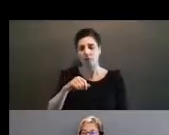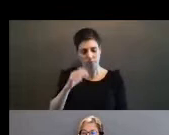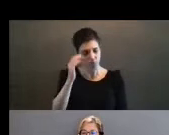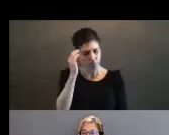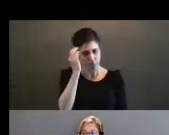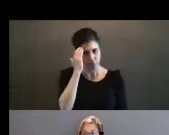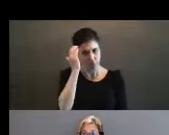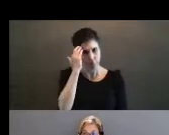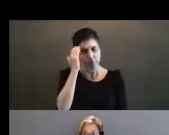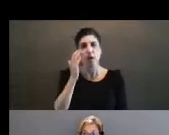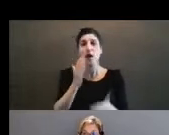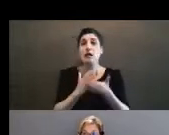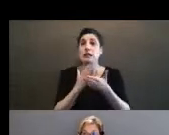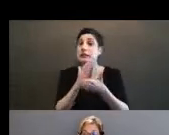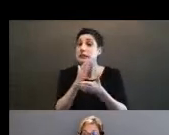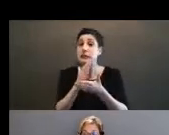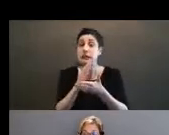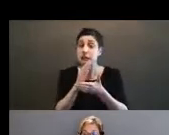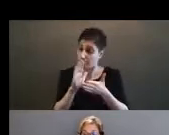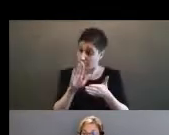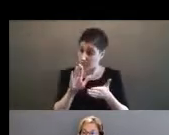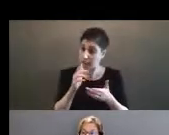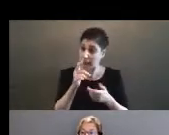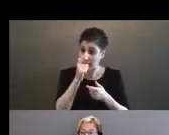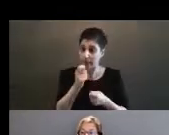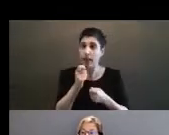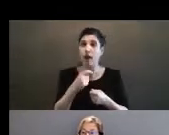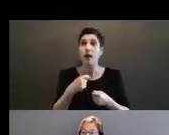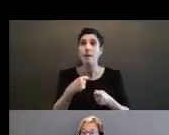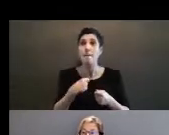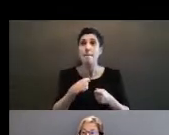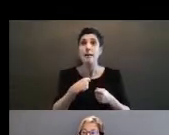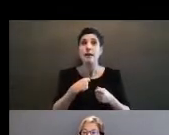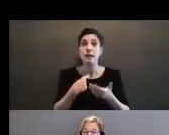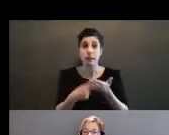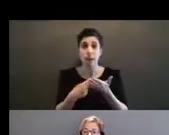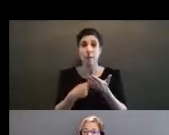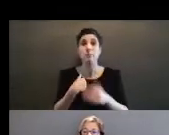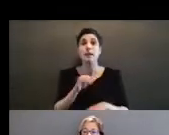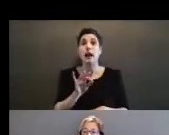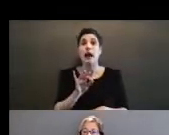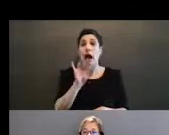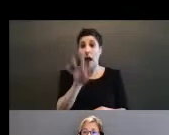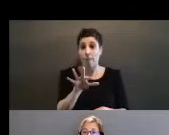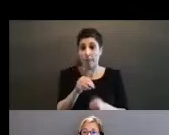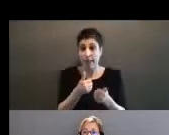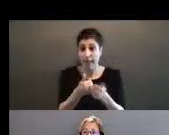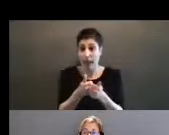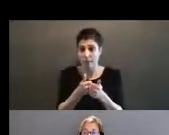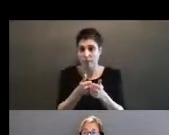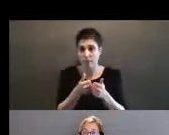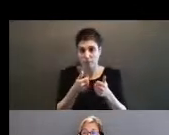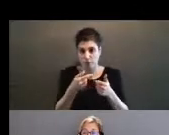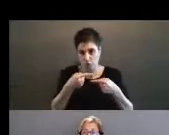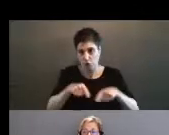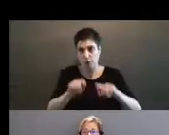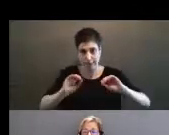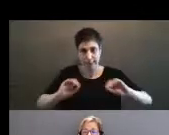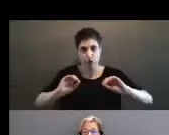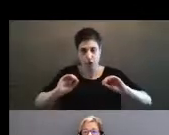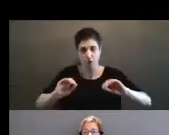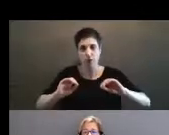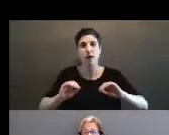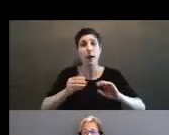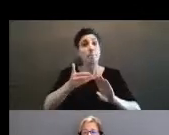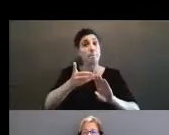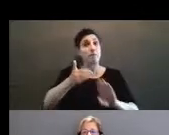I find that anytime that we are going to embed games into curriculum, we have a big conversation